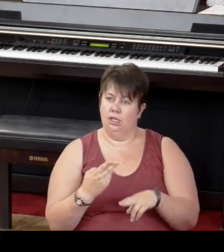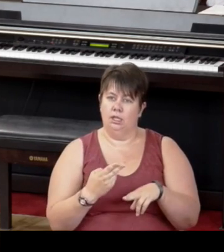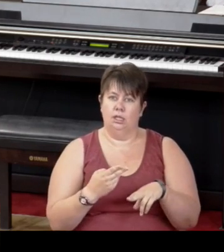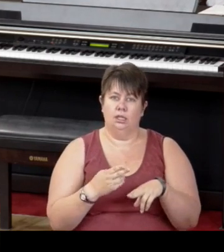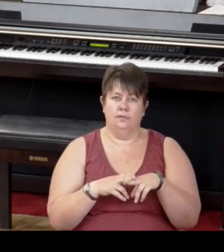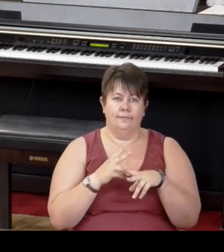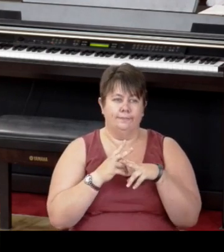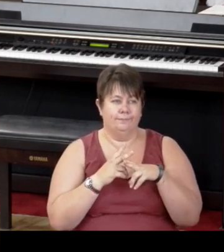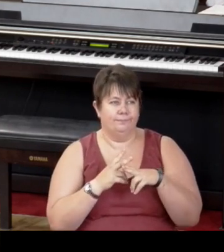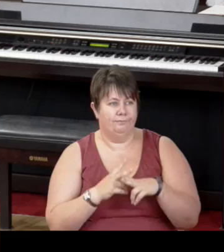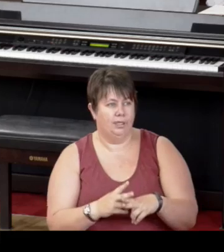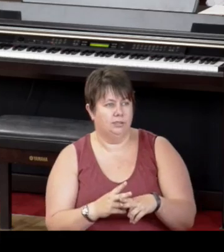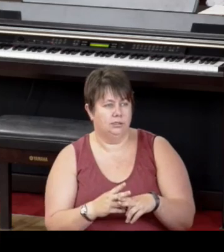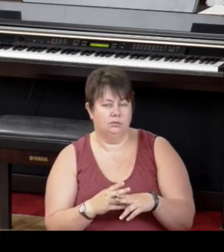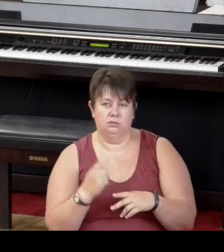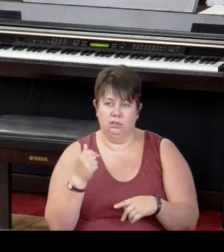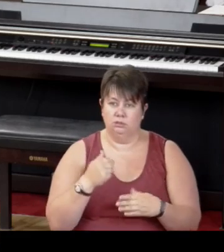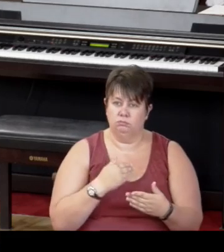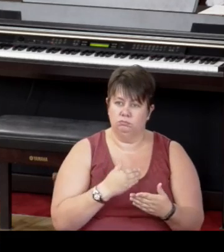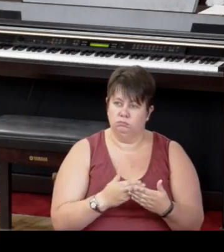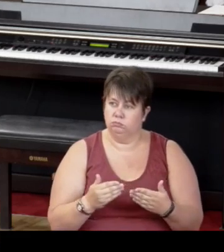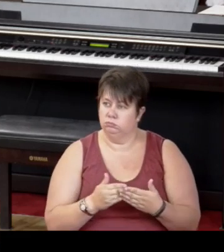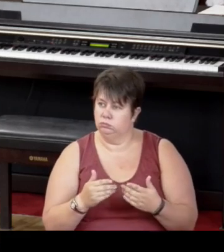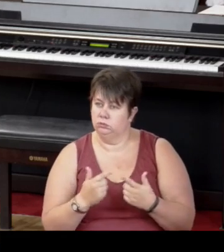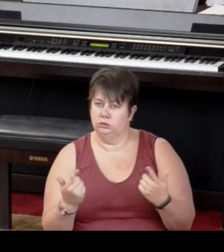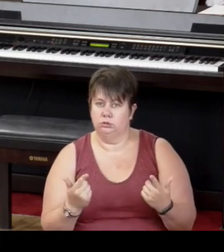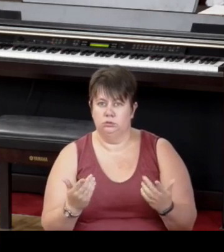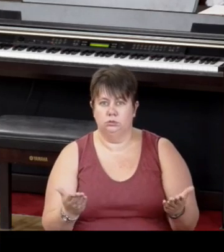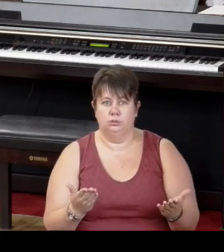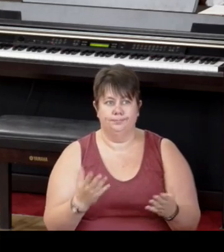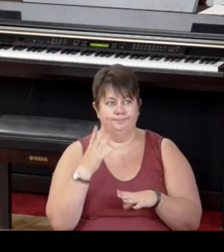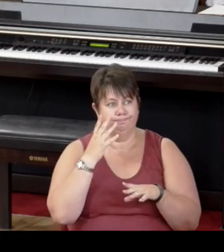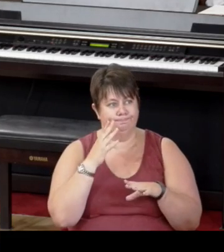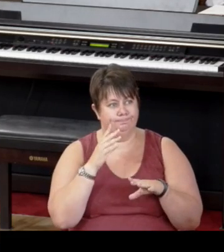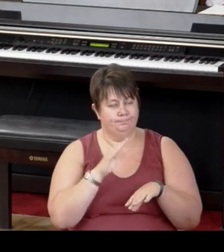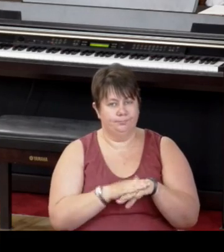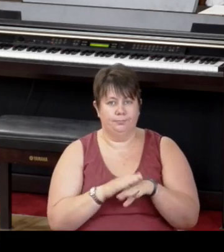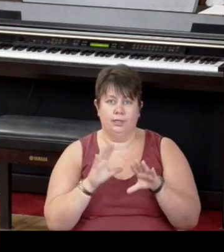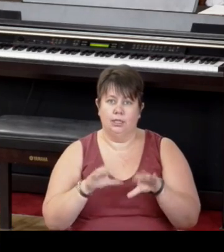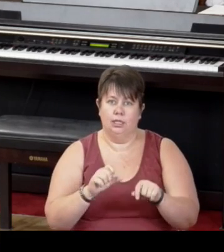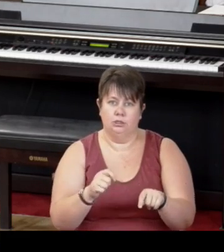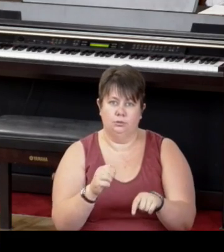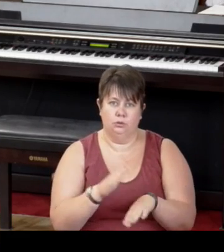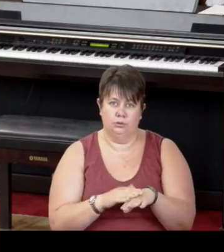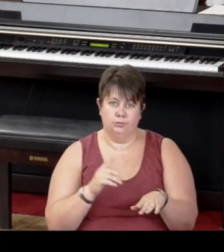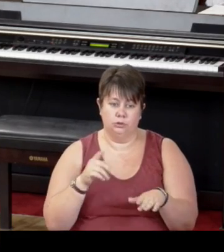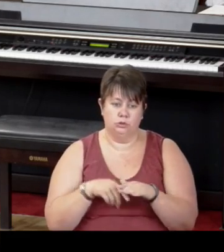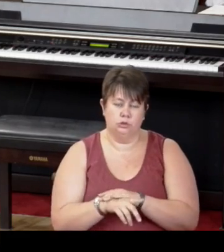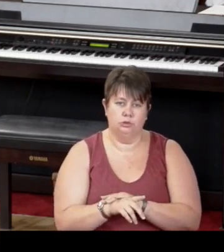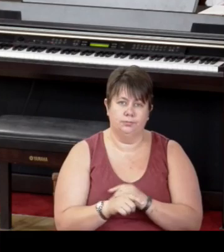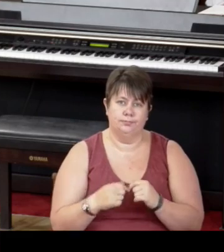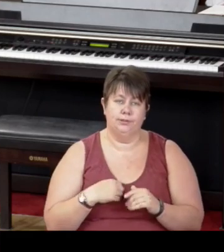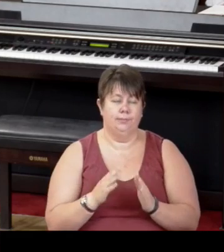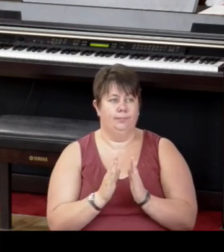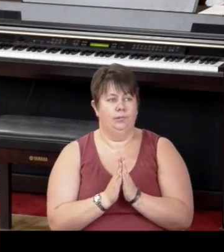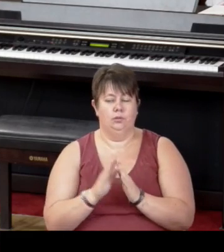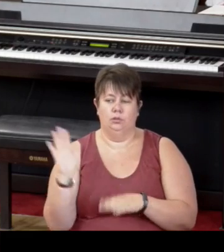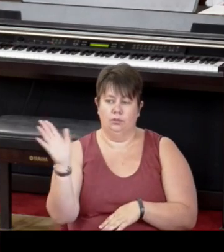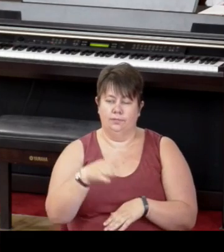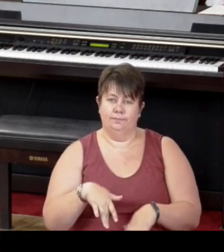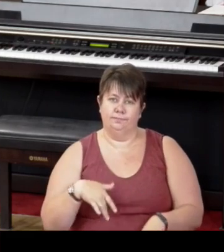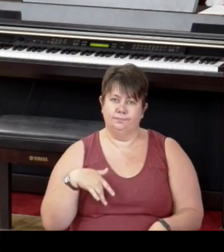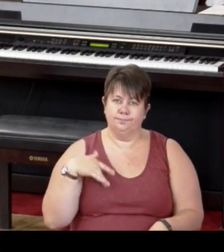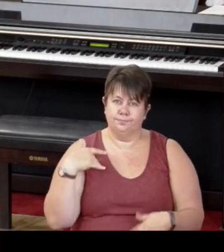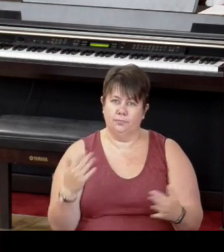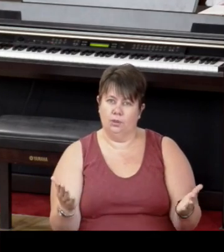us today, or if you're a regular, or if you're joining us online now or on catch up, we hope and pray that you feel as welcome here as